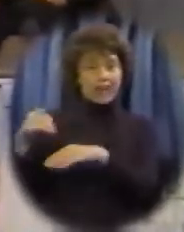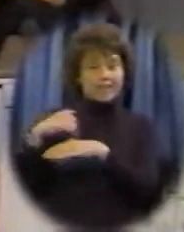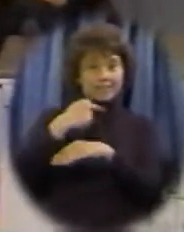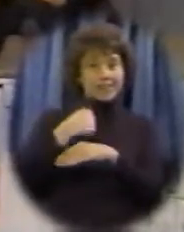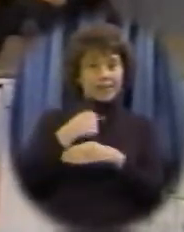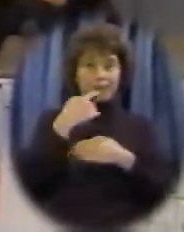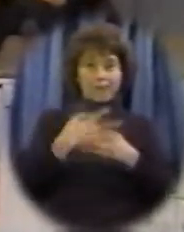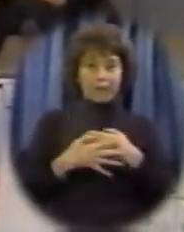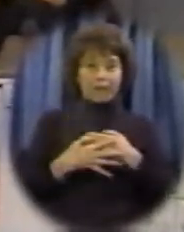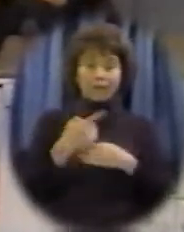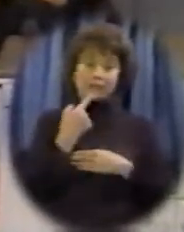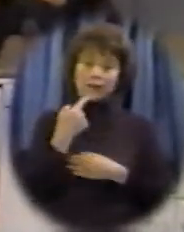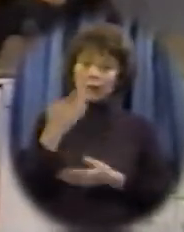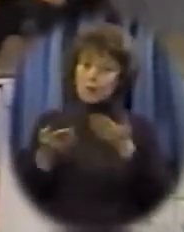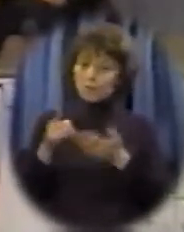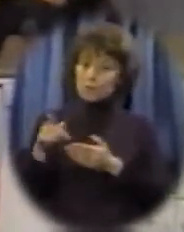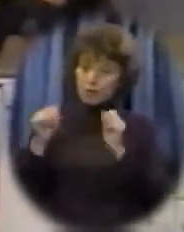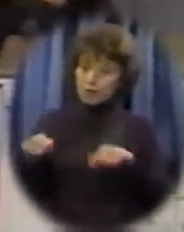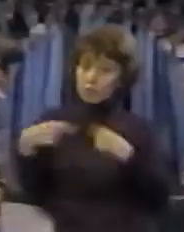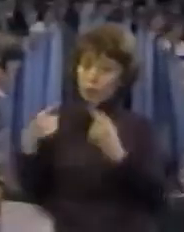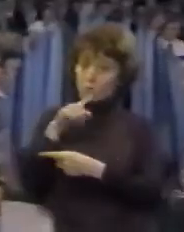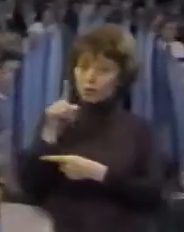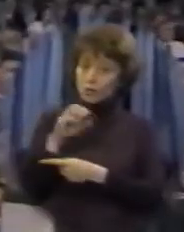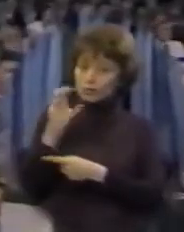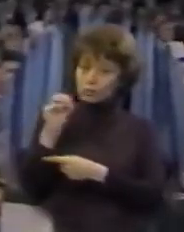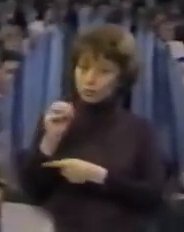and get some of the original stock?